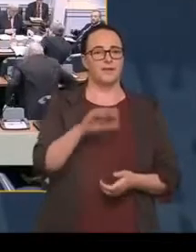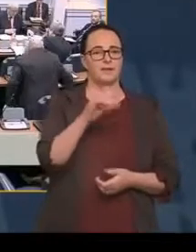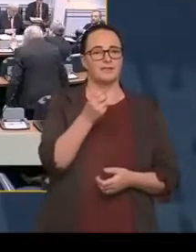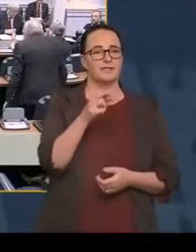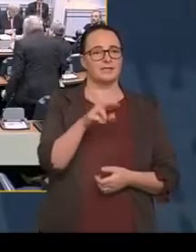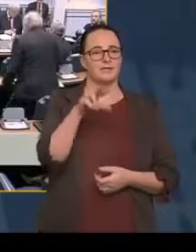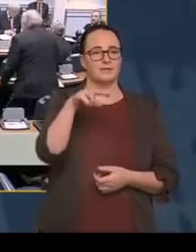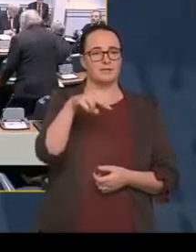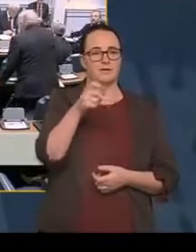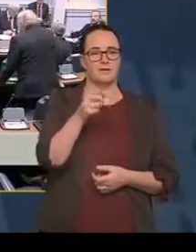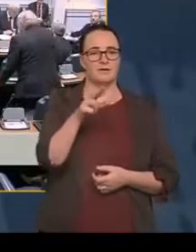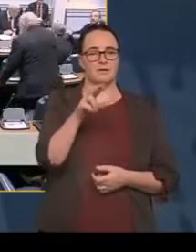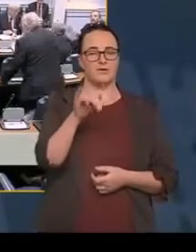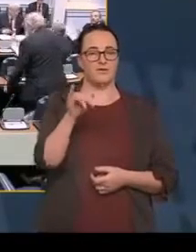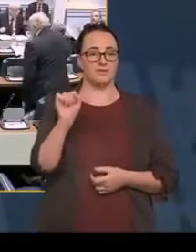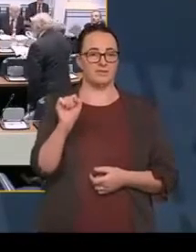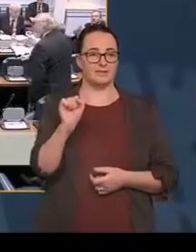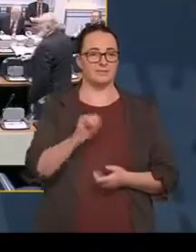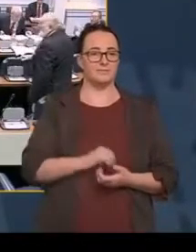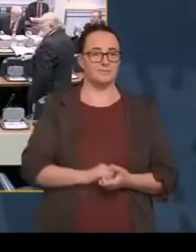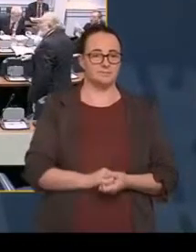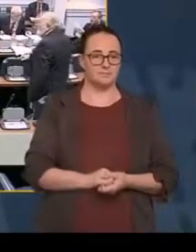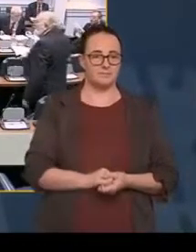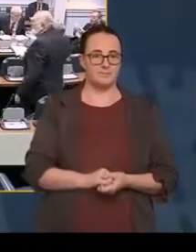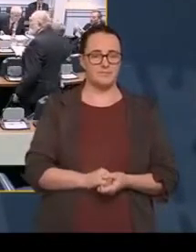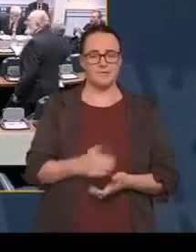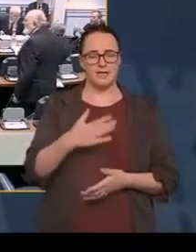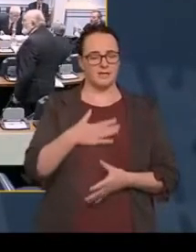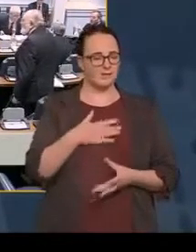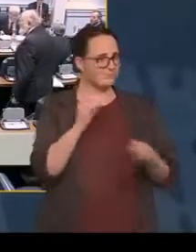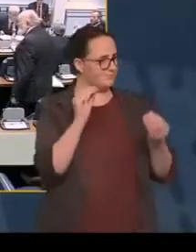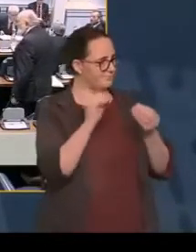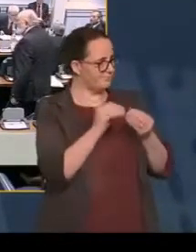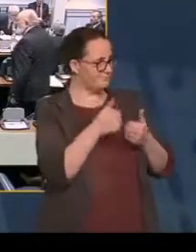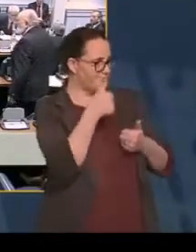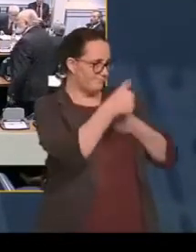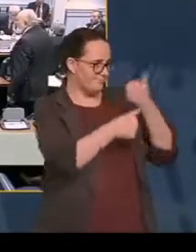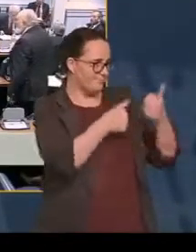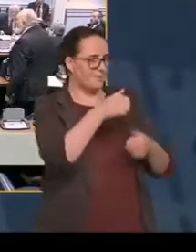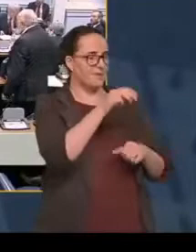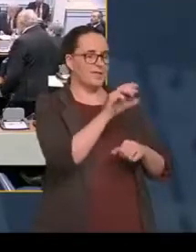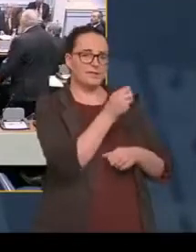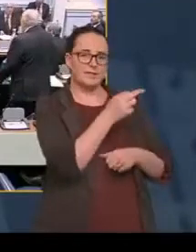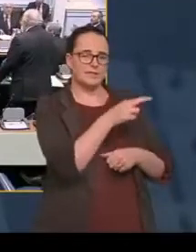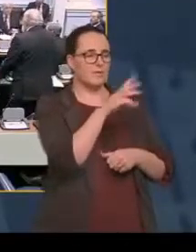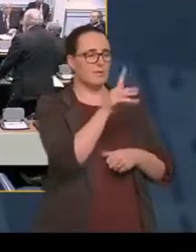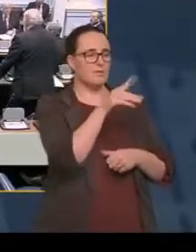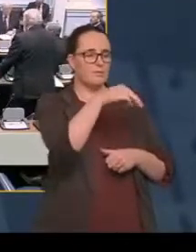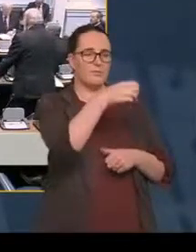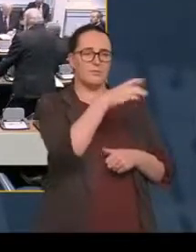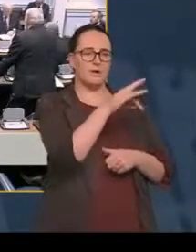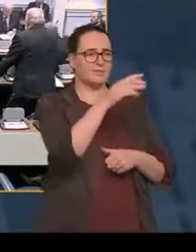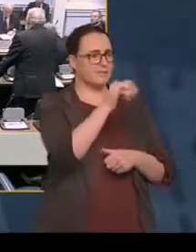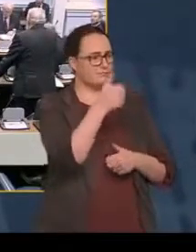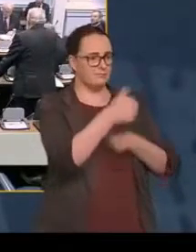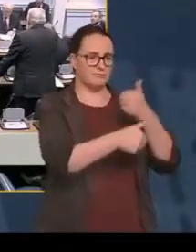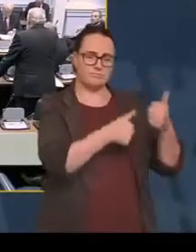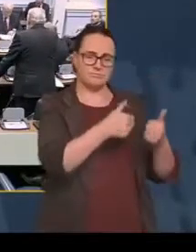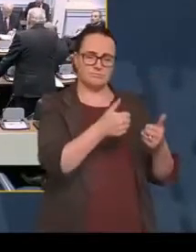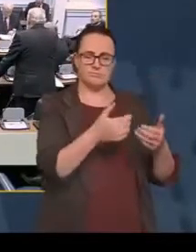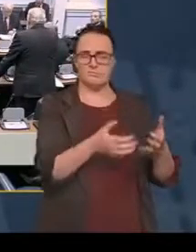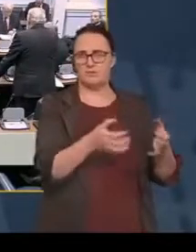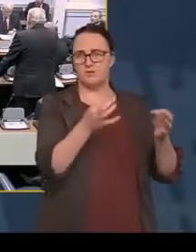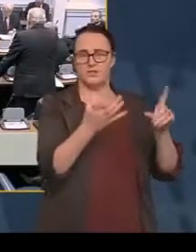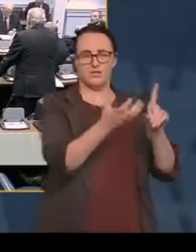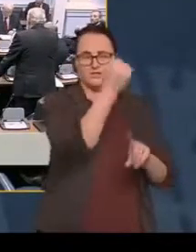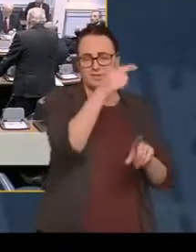Senator Norris. Thank you very much, Ciarán. I'd like to compliment Senator Mark Daly. It's a fine achievement. I'd also